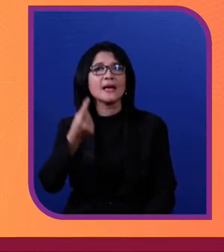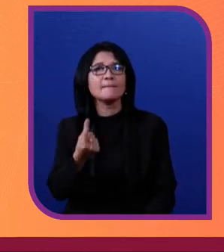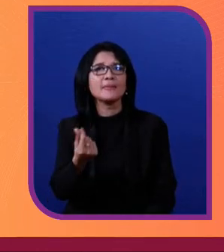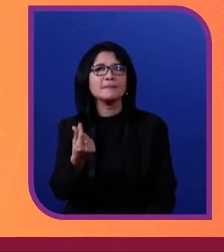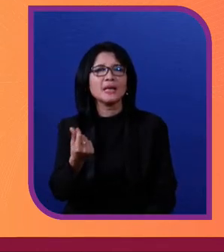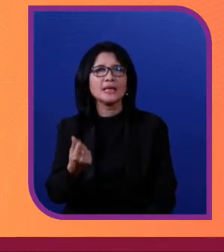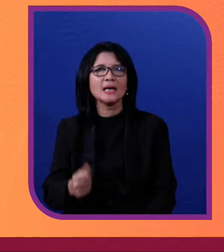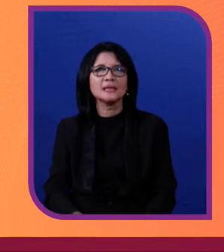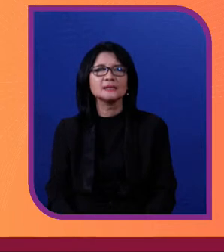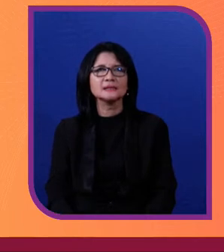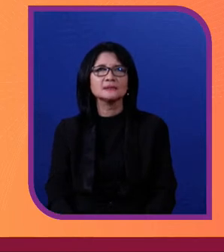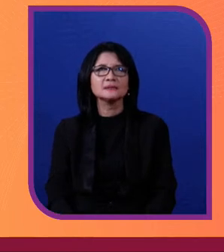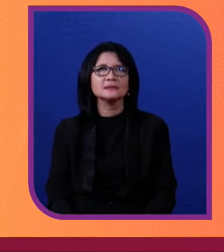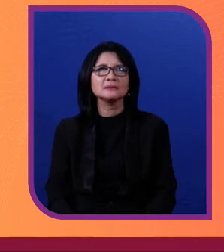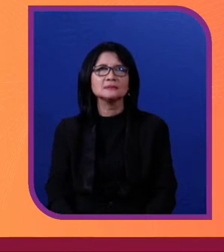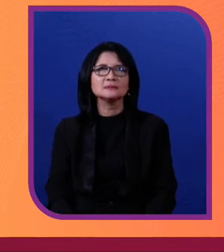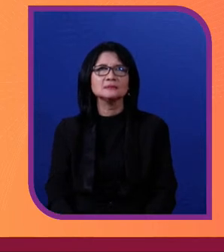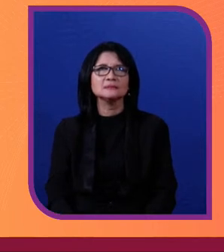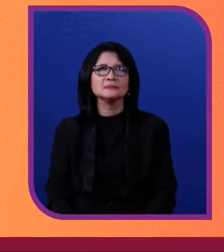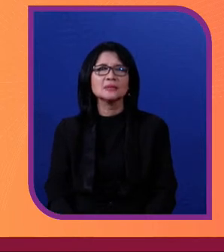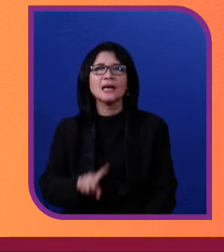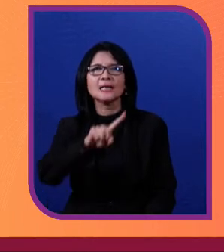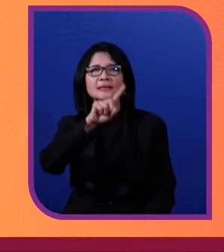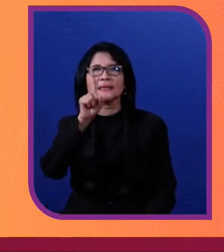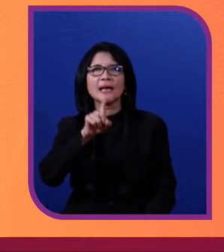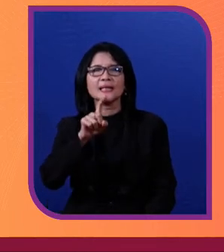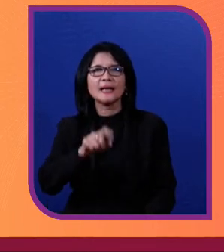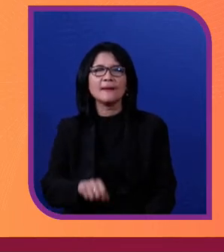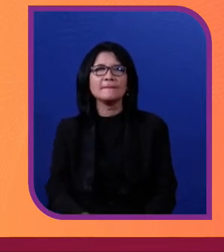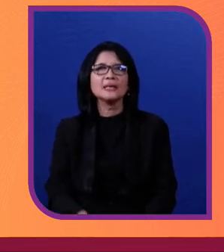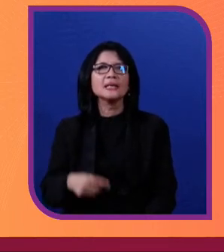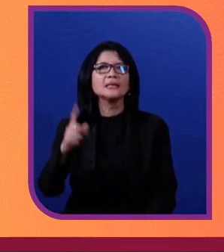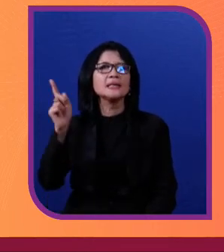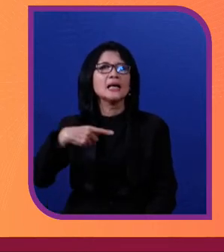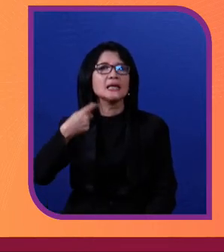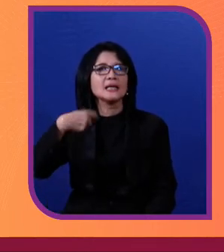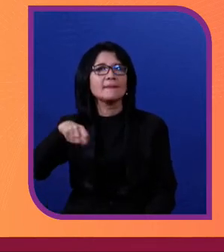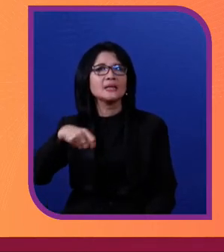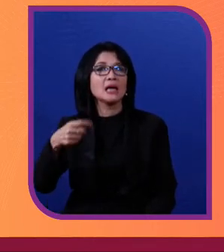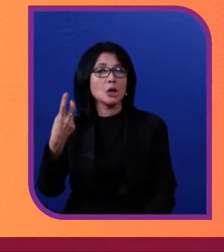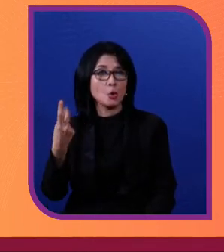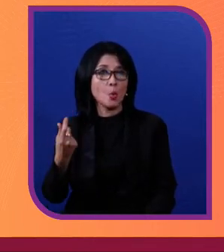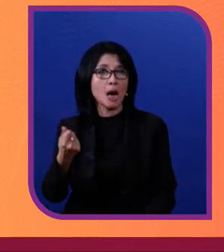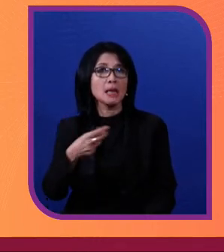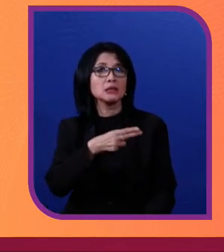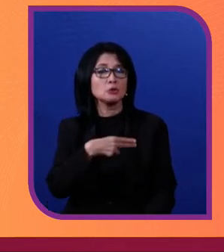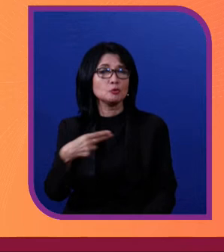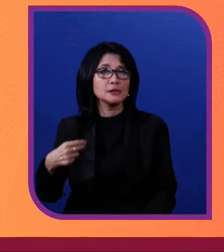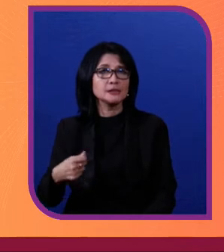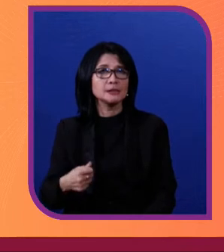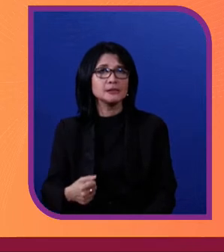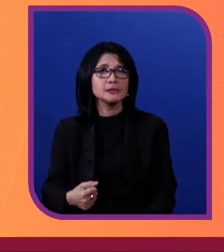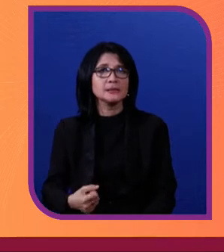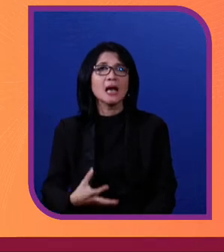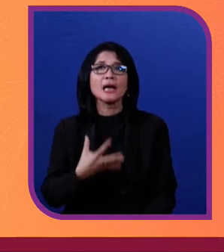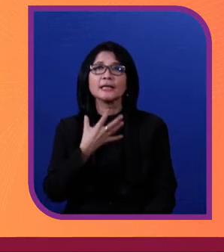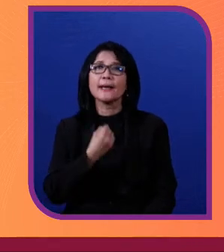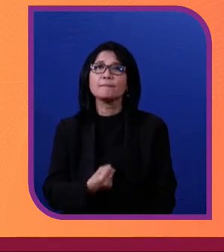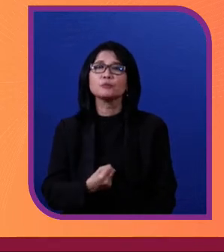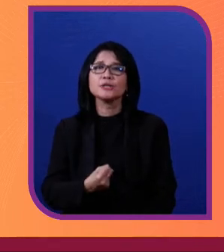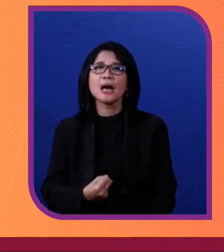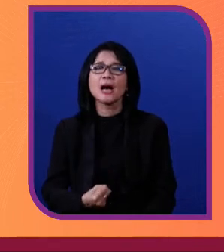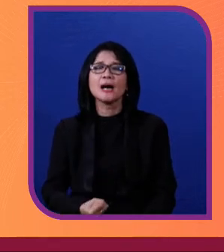mom misi of finance of indonesia.svg FW dinon biar sharing the same goes to you tillich credit Finance and commitment